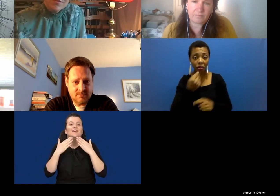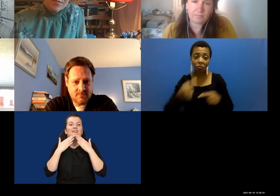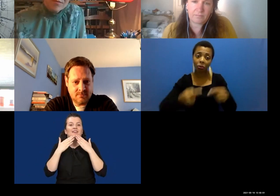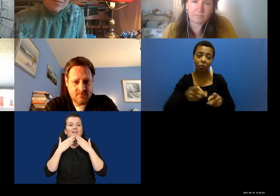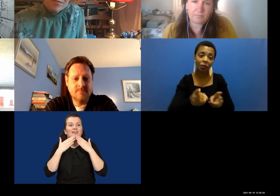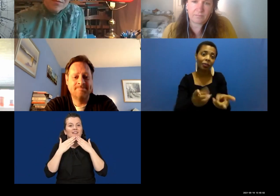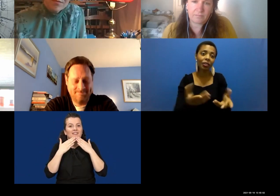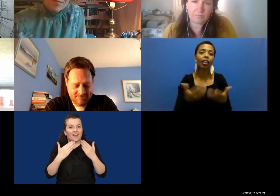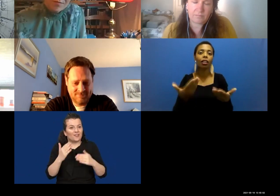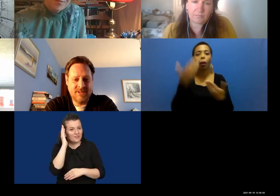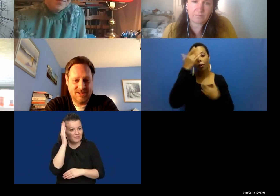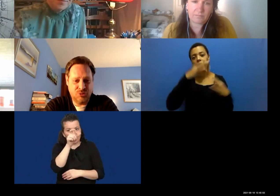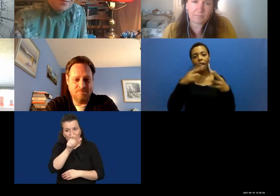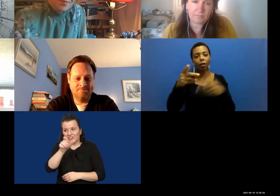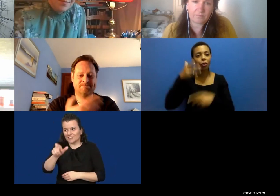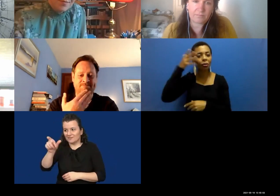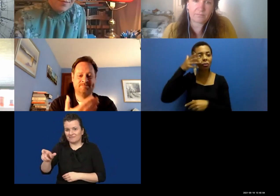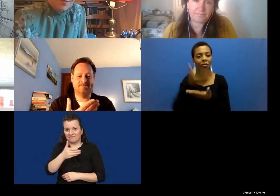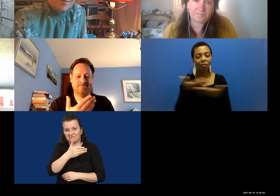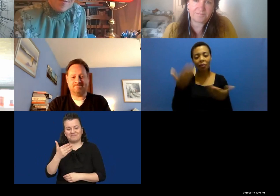of our panelists. Thank you.